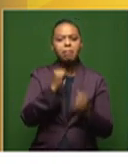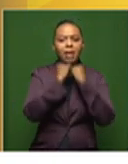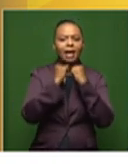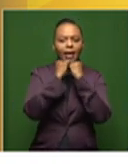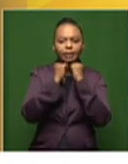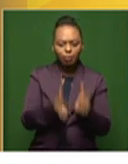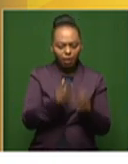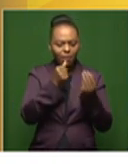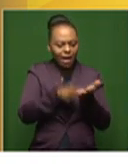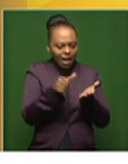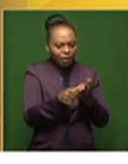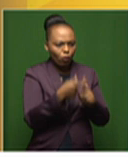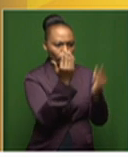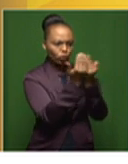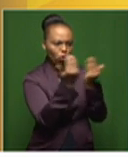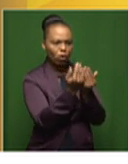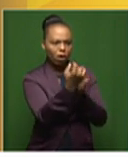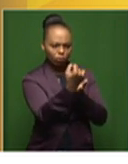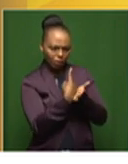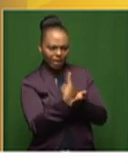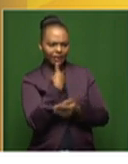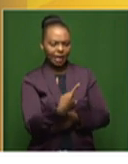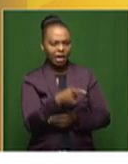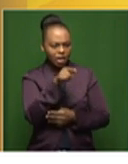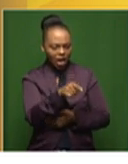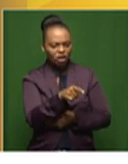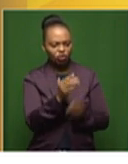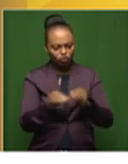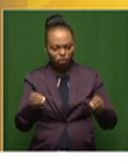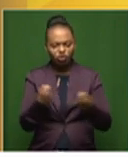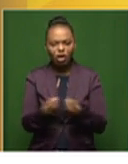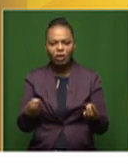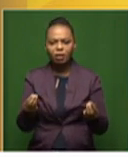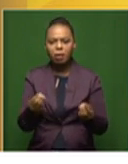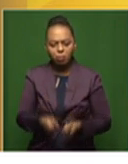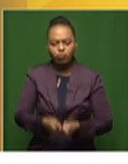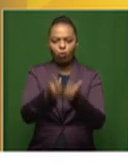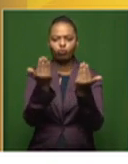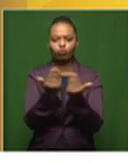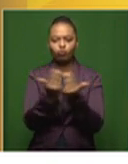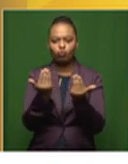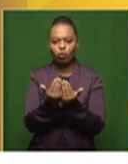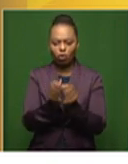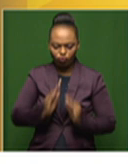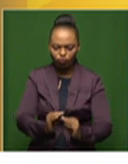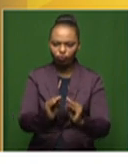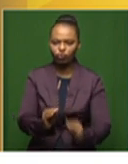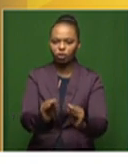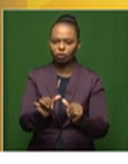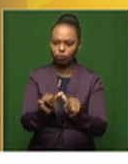their schools indicating that children must come to school for a face-to-face learning. We really believe it's